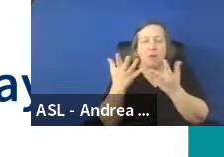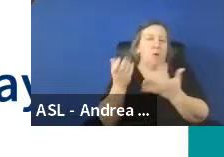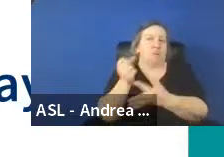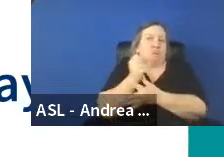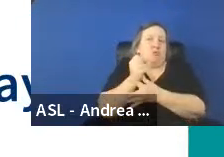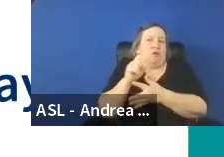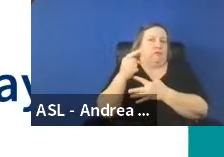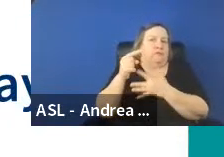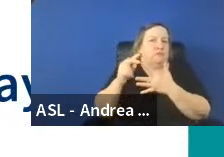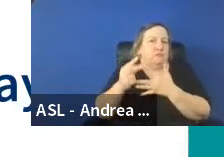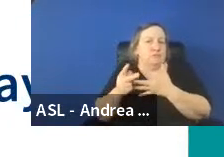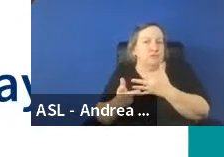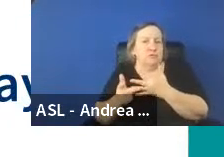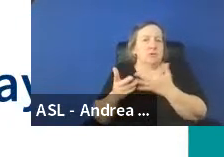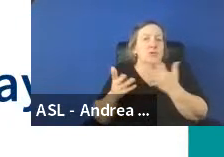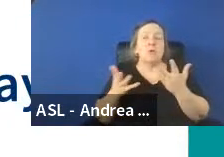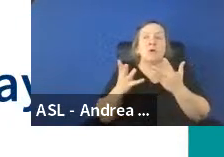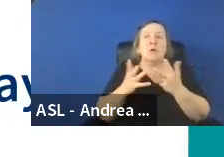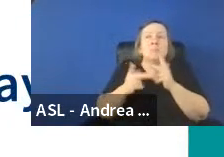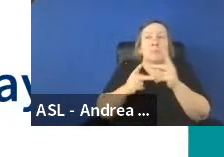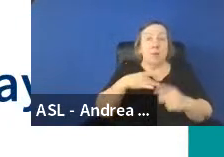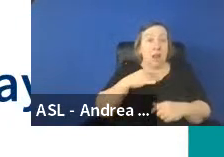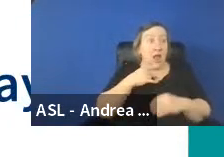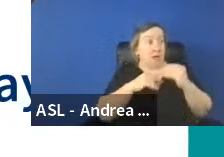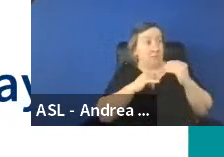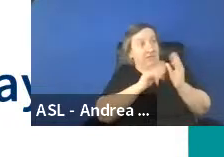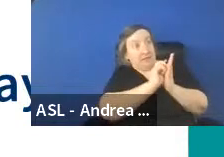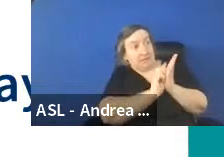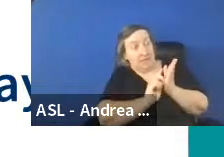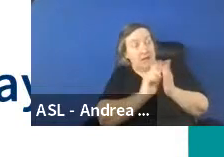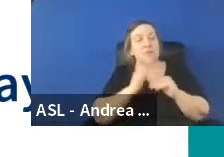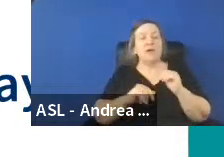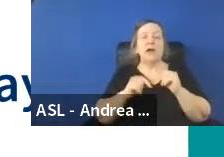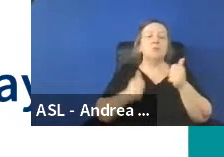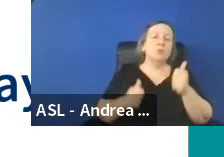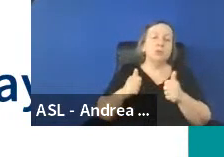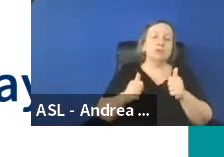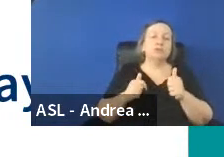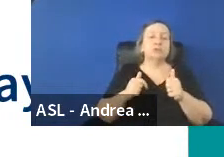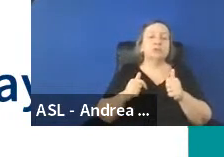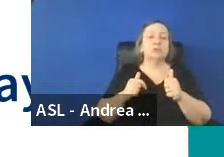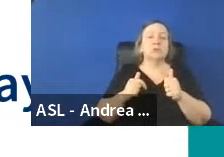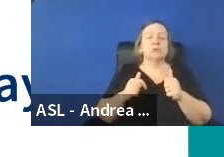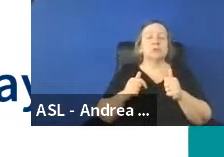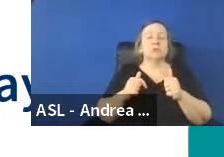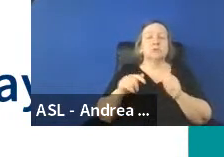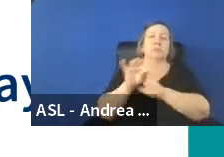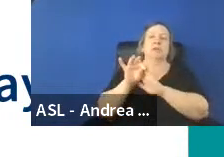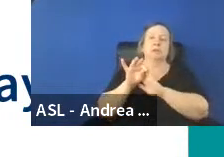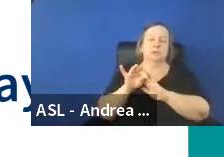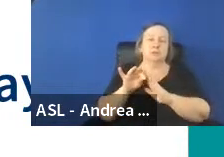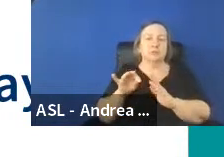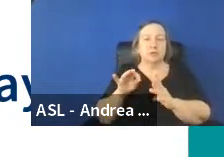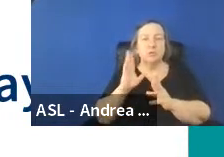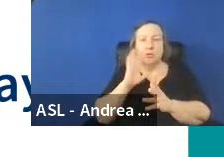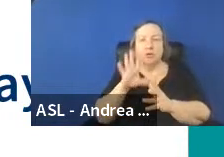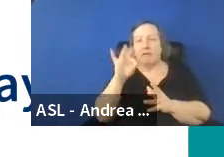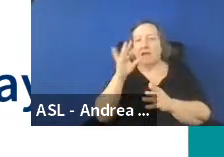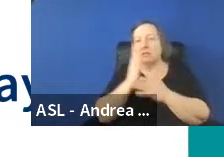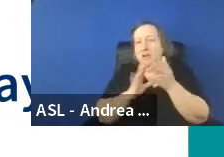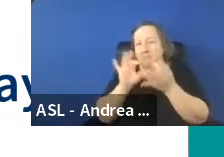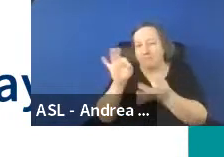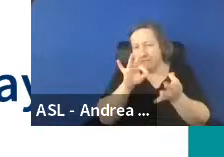what people really liked about different designs versus which specific design. So you'll find some of the feedback we have in